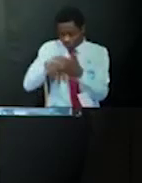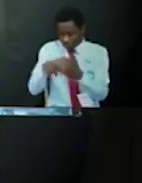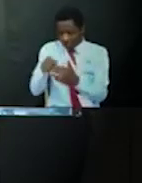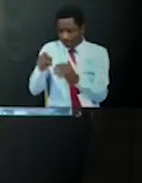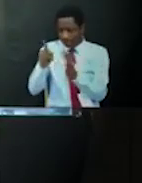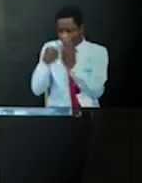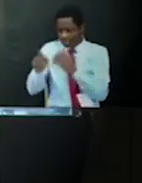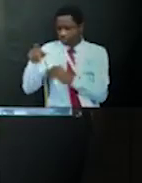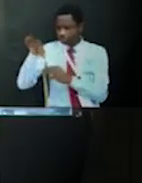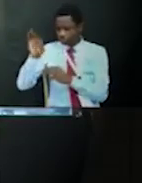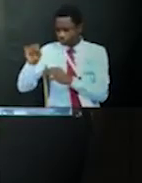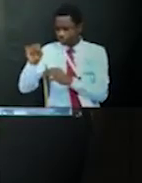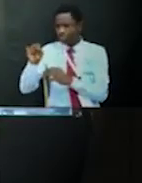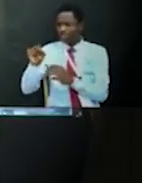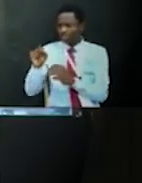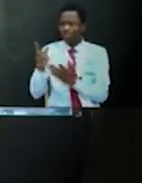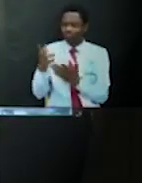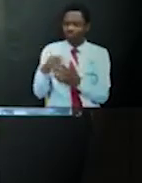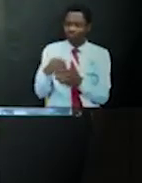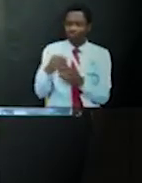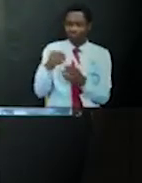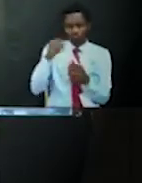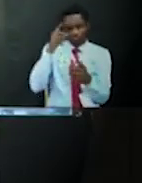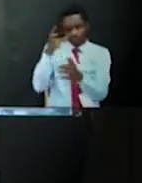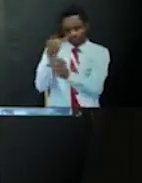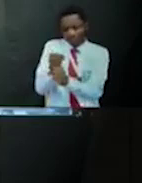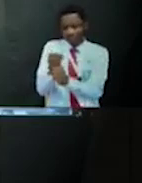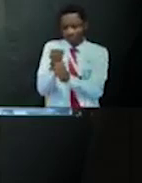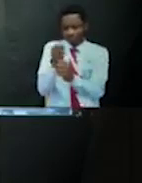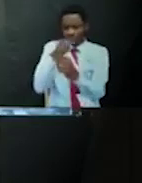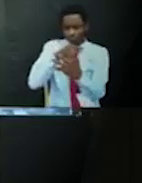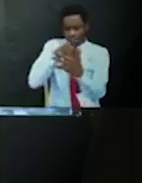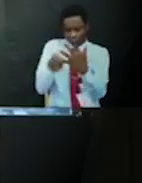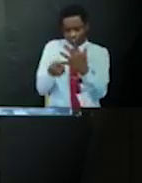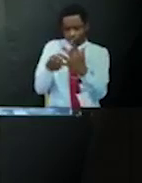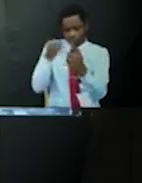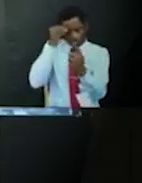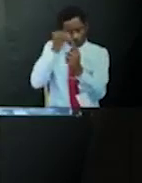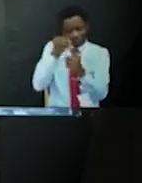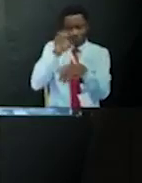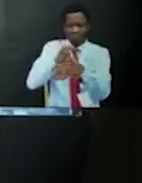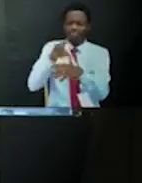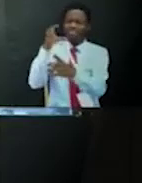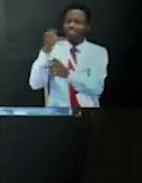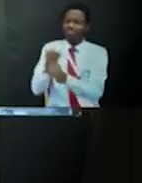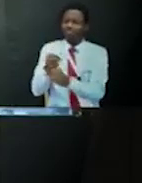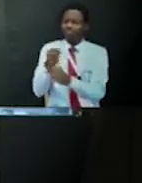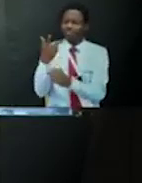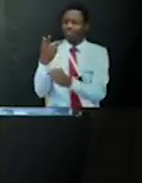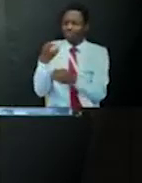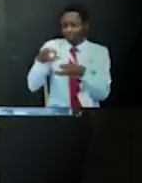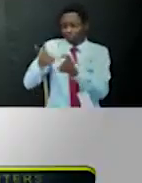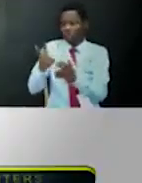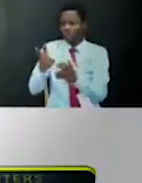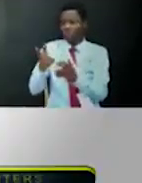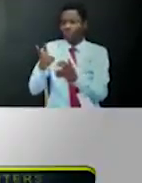are there. To achieve these commitments, the church has adopted three-pronged approach as our strategy